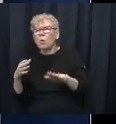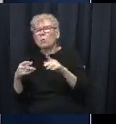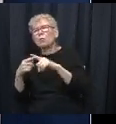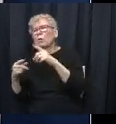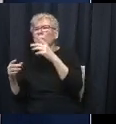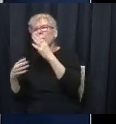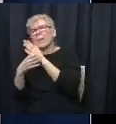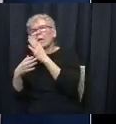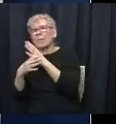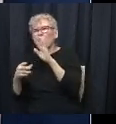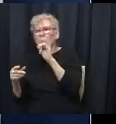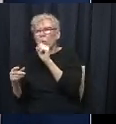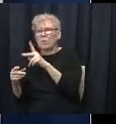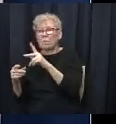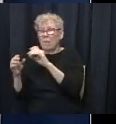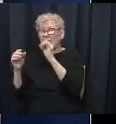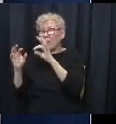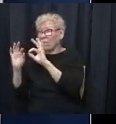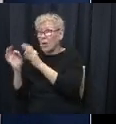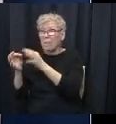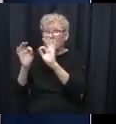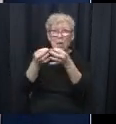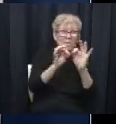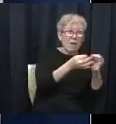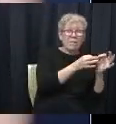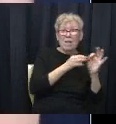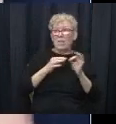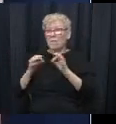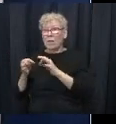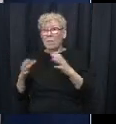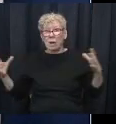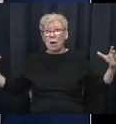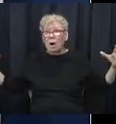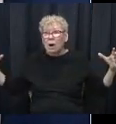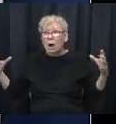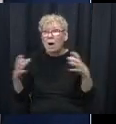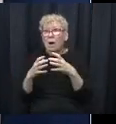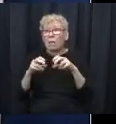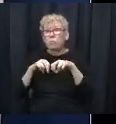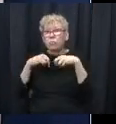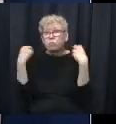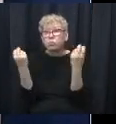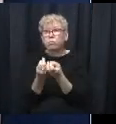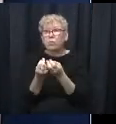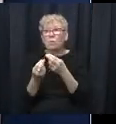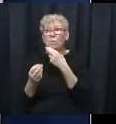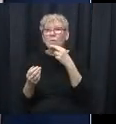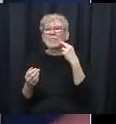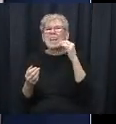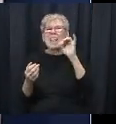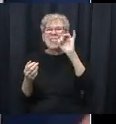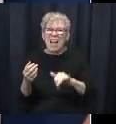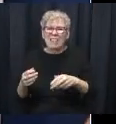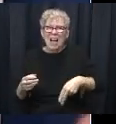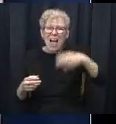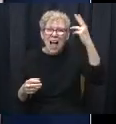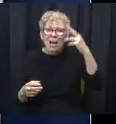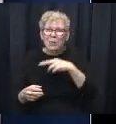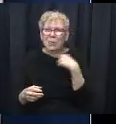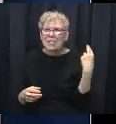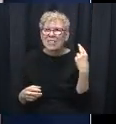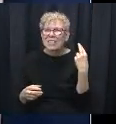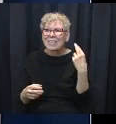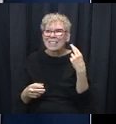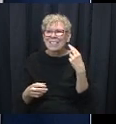dinner together at a restaurant, that is a higher risk activity. It's not the fact that it's a restaurant. It would be just as high a risk if it was in somebody's home. It's the fact that people